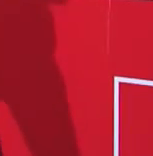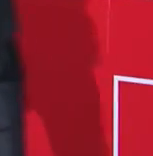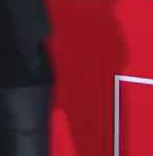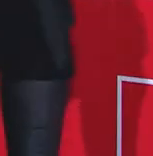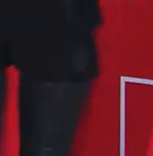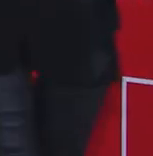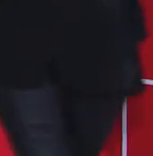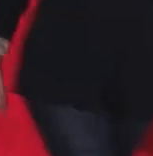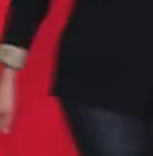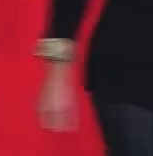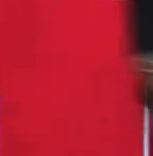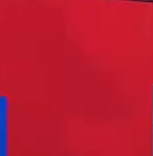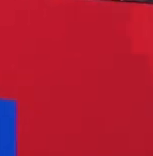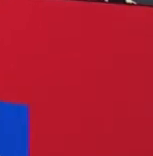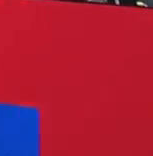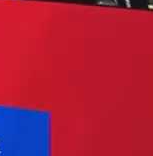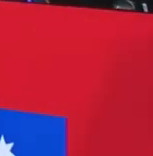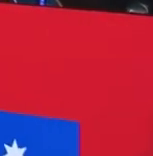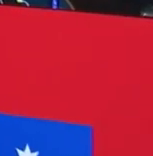Absolutely. I'll leave you to it.